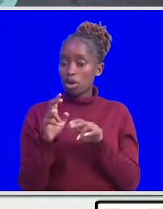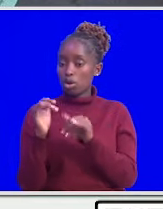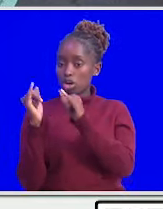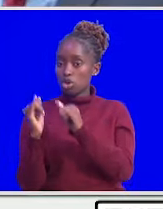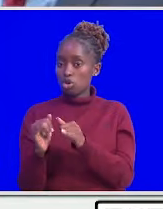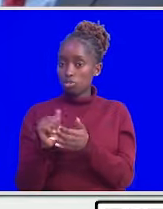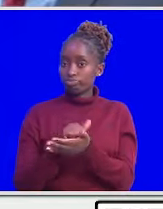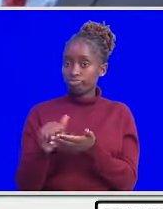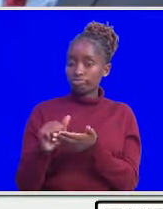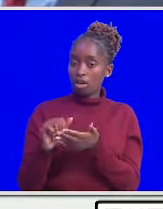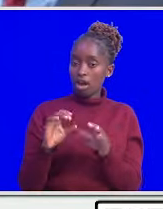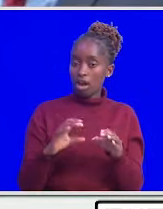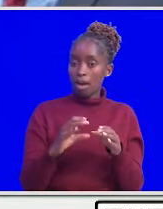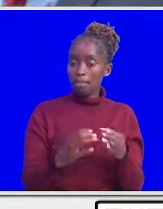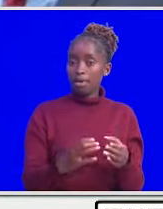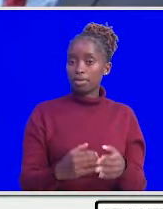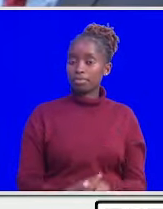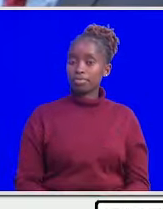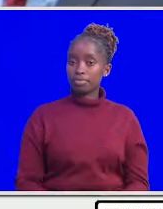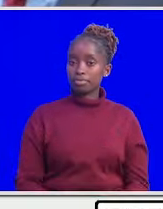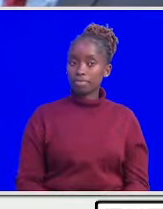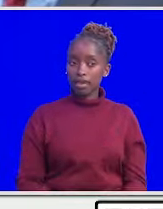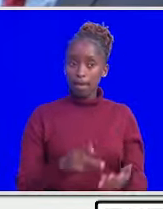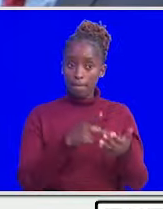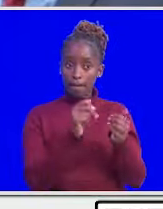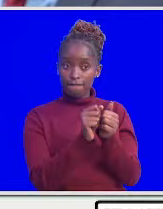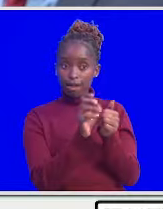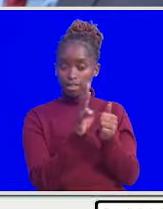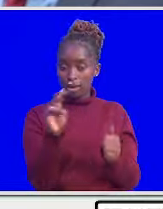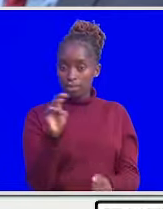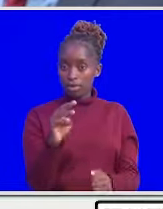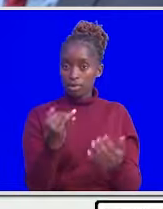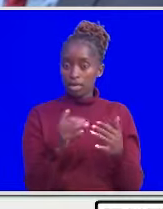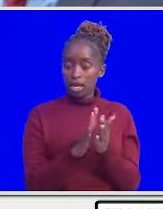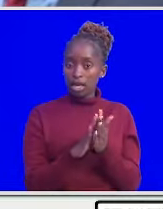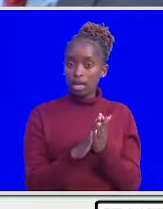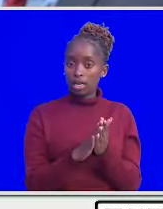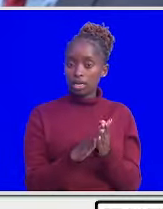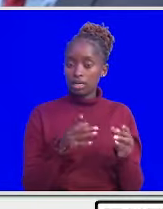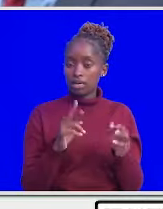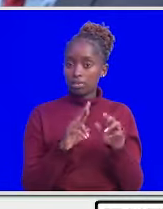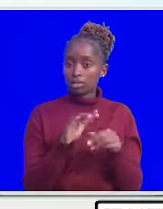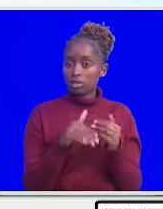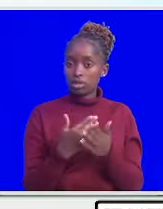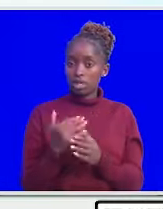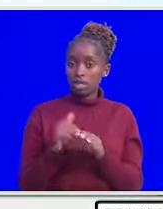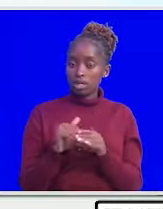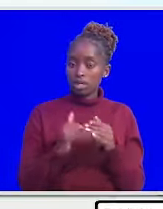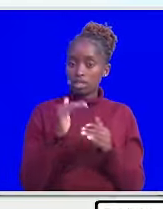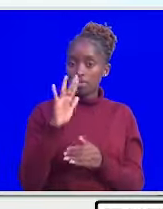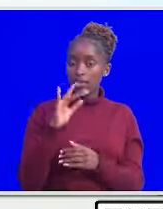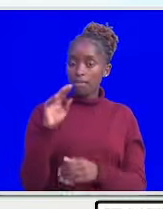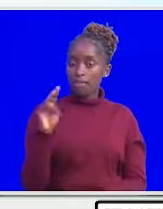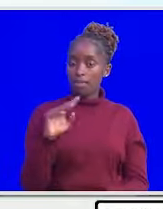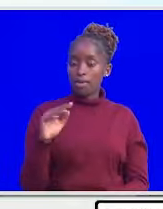company. Pay 14 billion shillings to replace old currency notes over the next 5 years, appearing before the